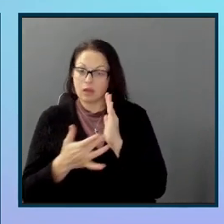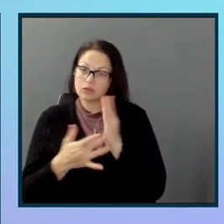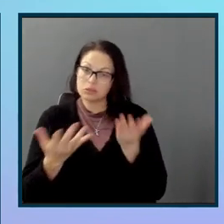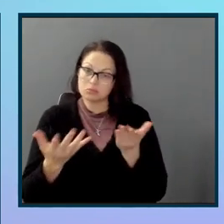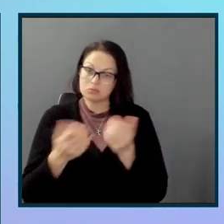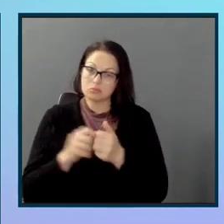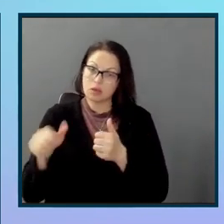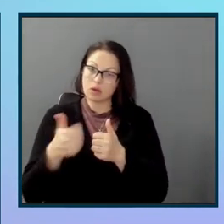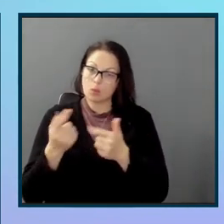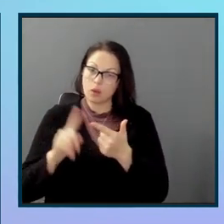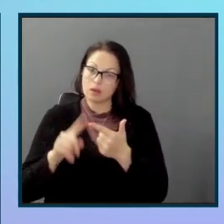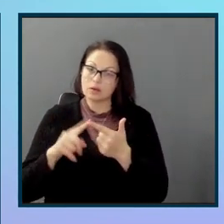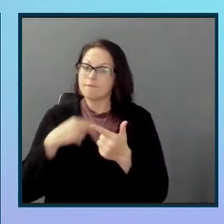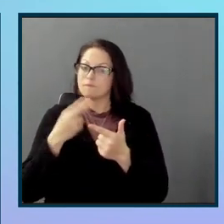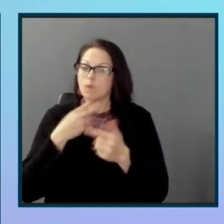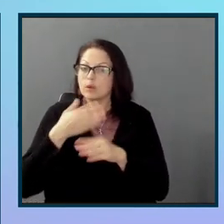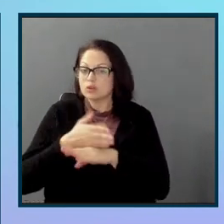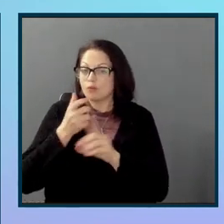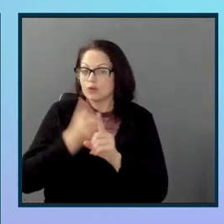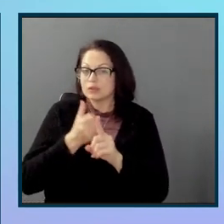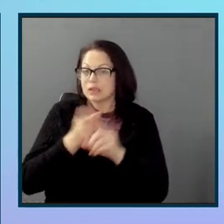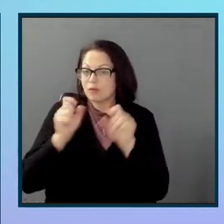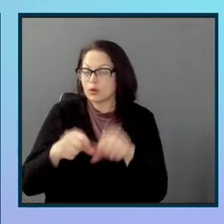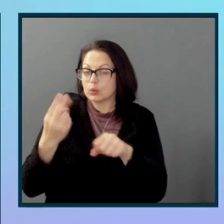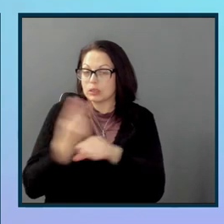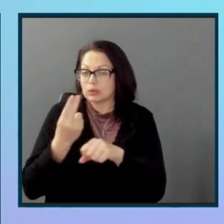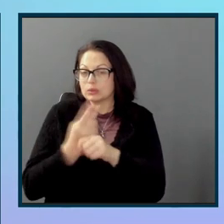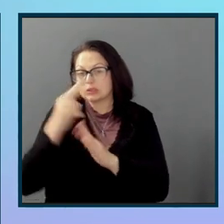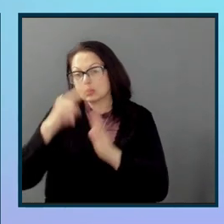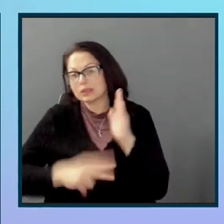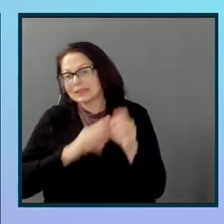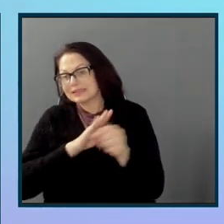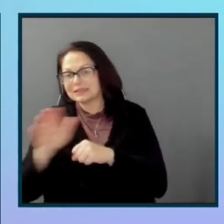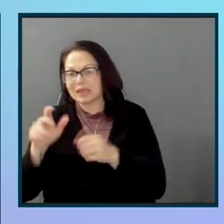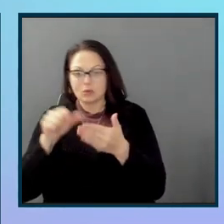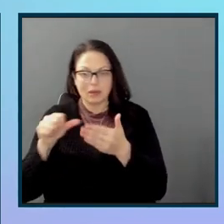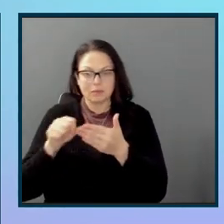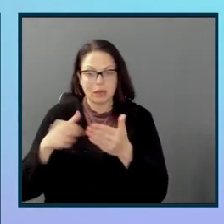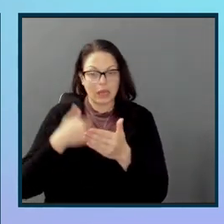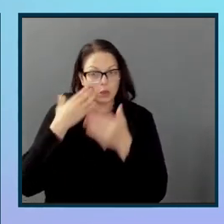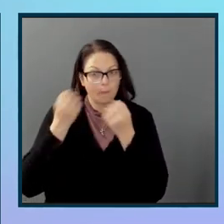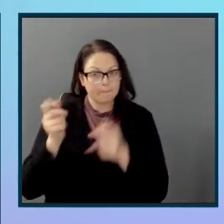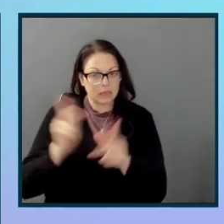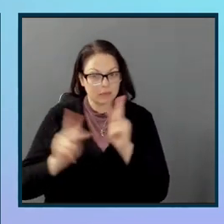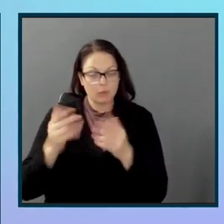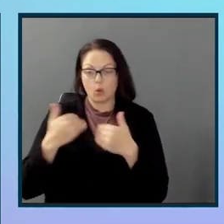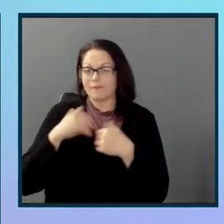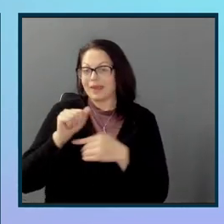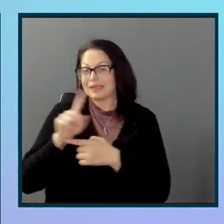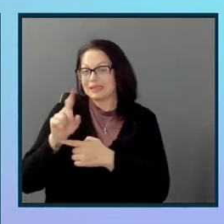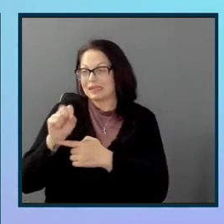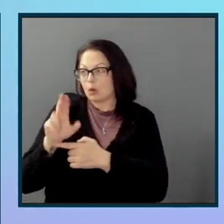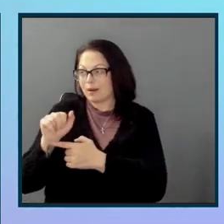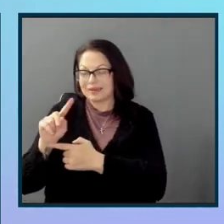another one would be VoiceOver itself, where you can also use it to read entire pages. I know a lot of people with ADD or ADHD use that